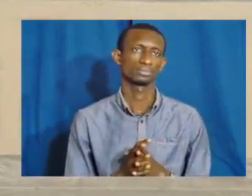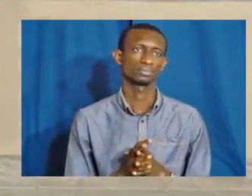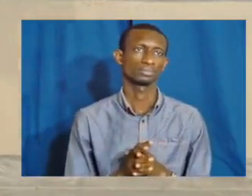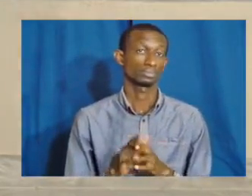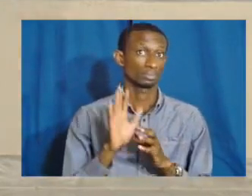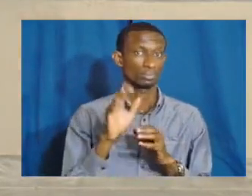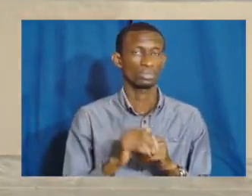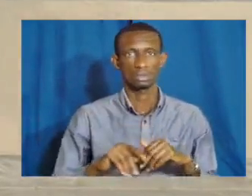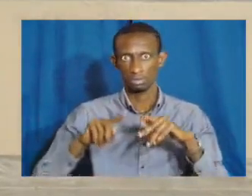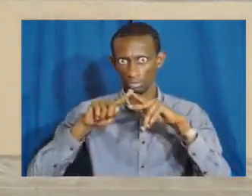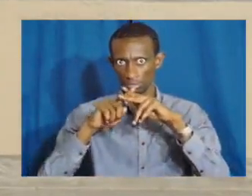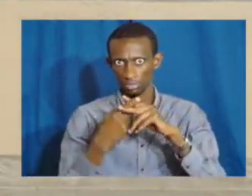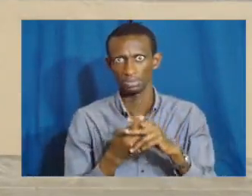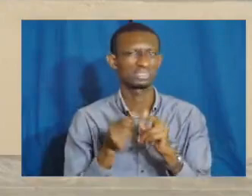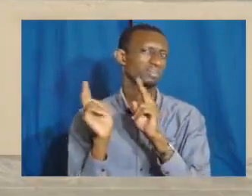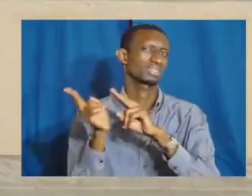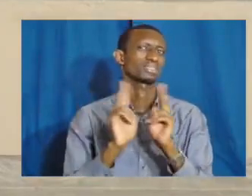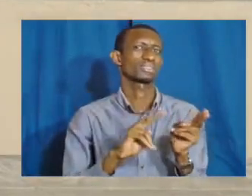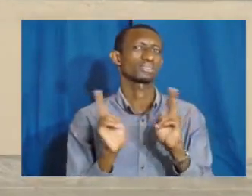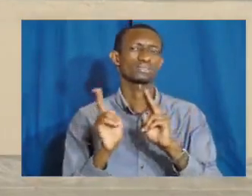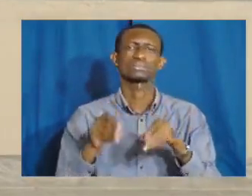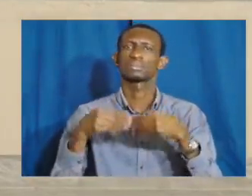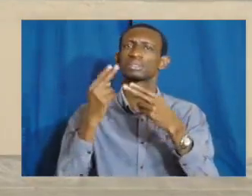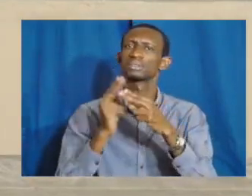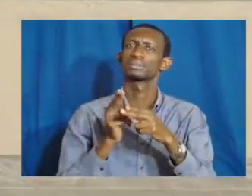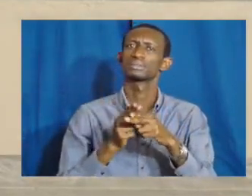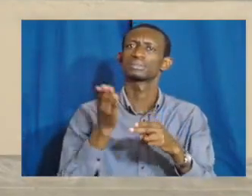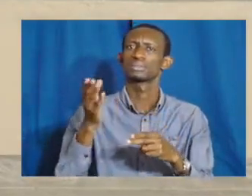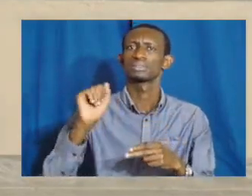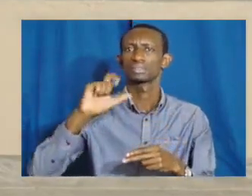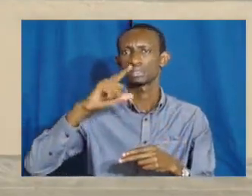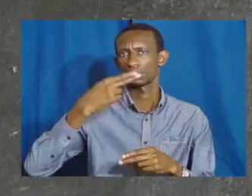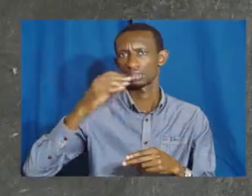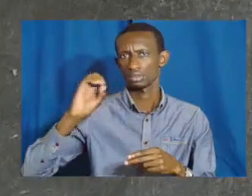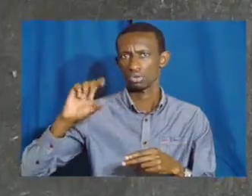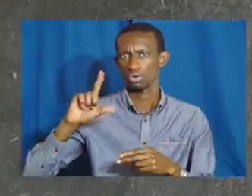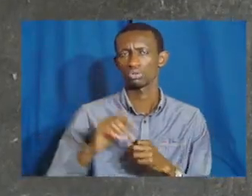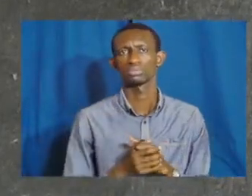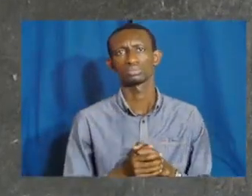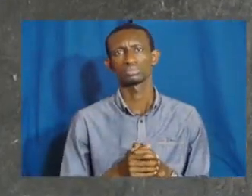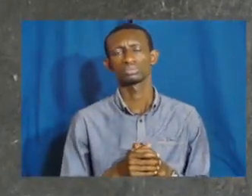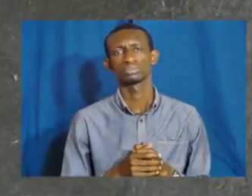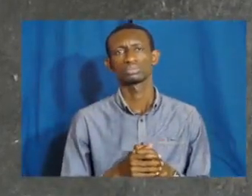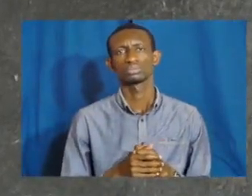So we start with, as usual, as the names of these alcohols and even other